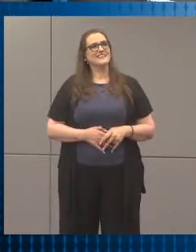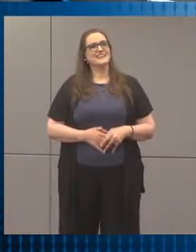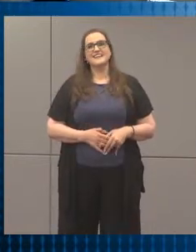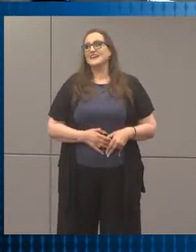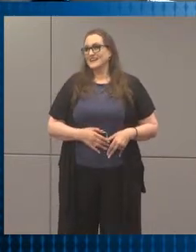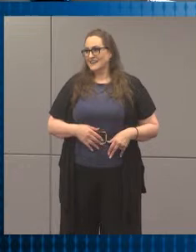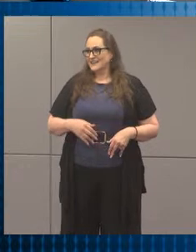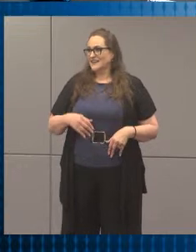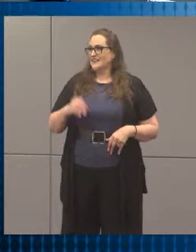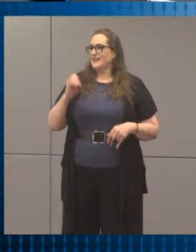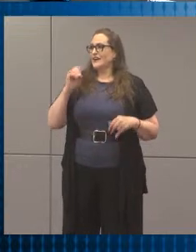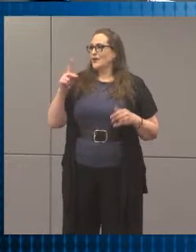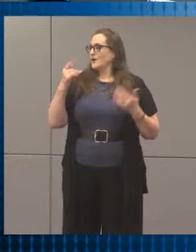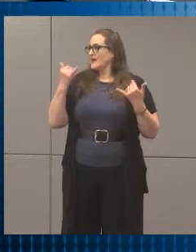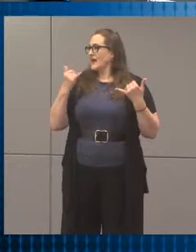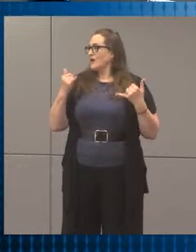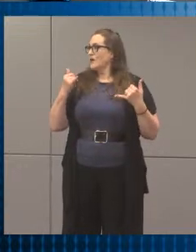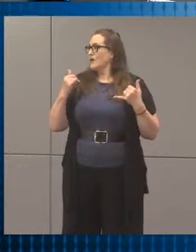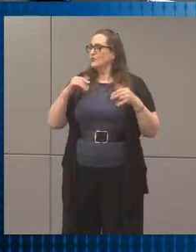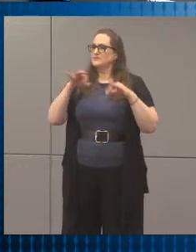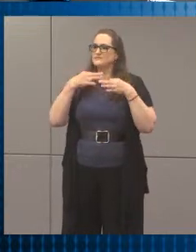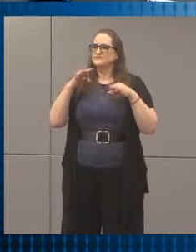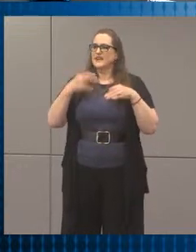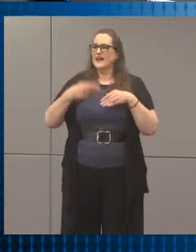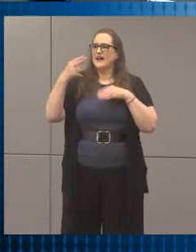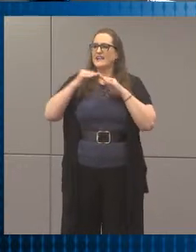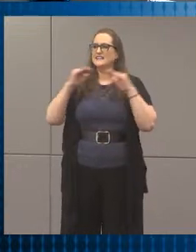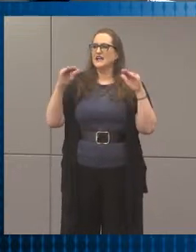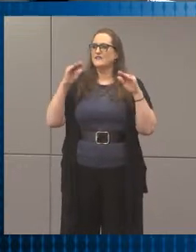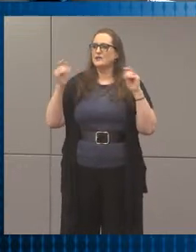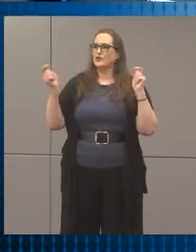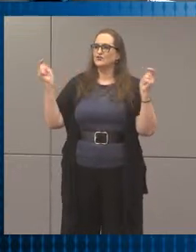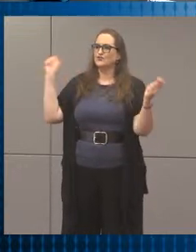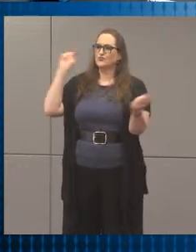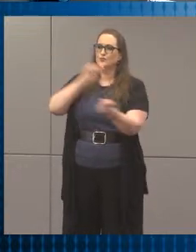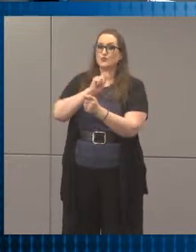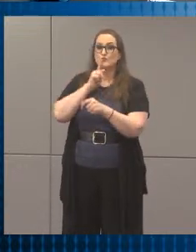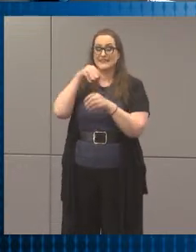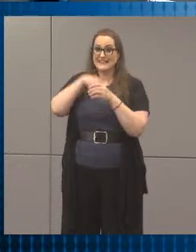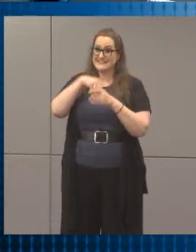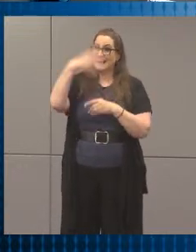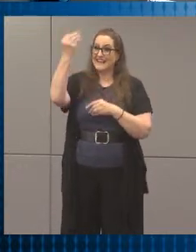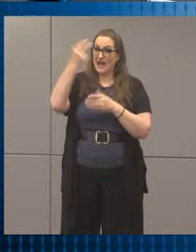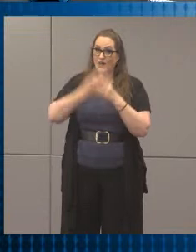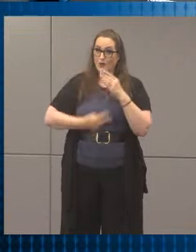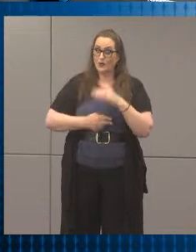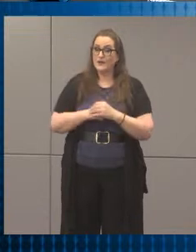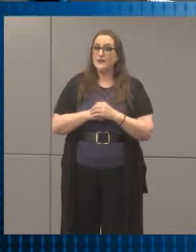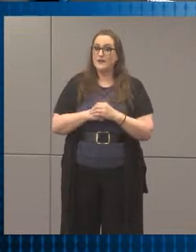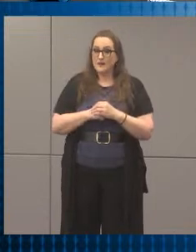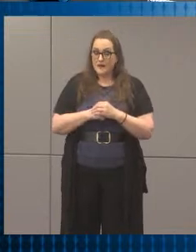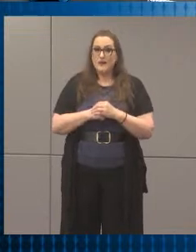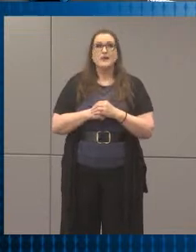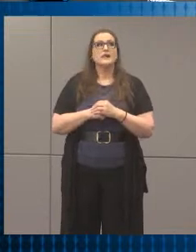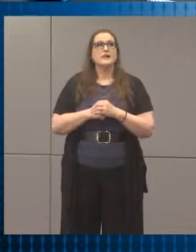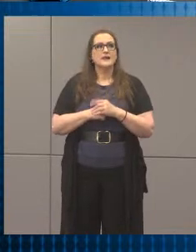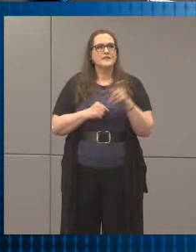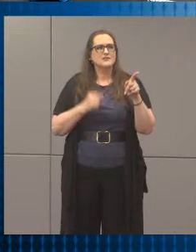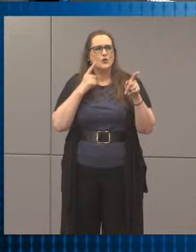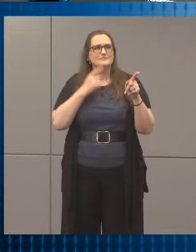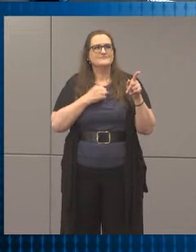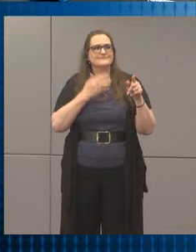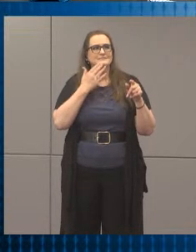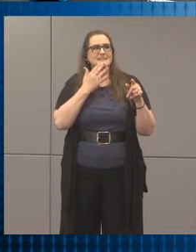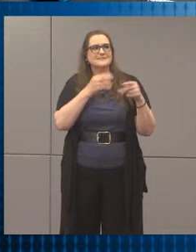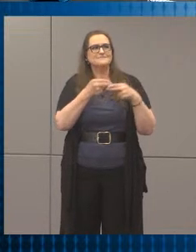we'll walk you through a high level, the transformation. It really is inside and out. This is if you could change,